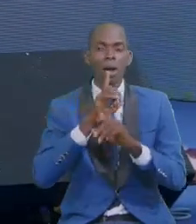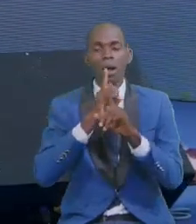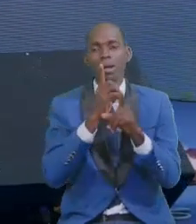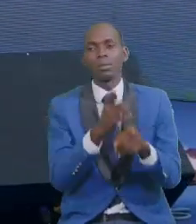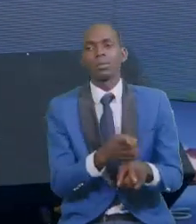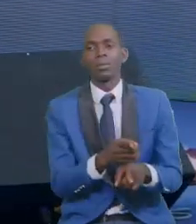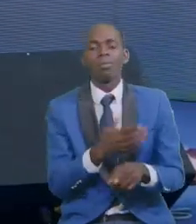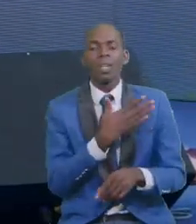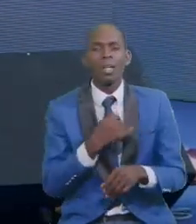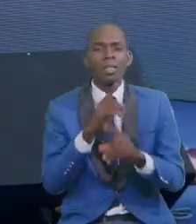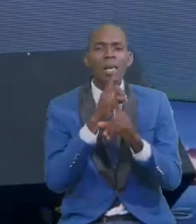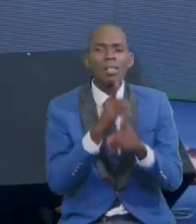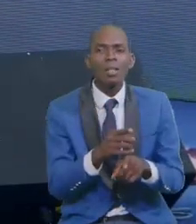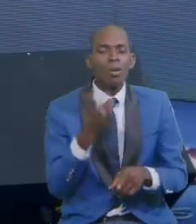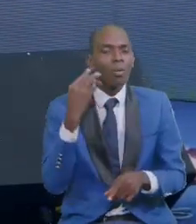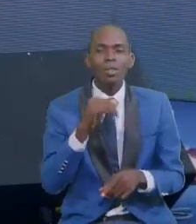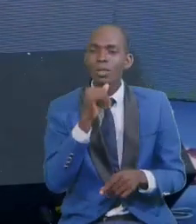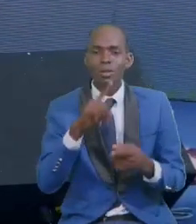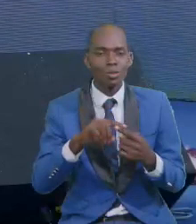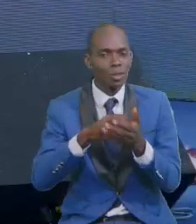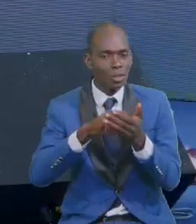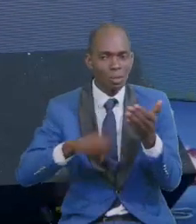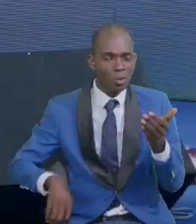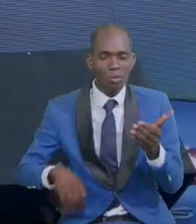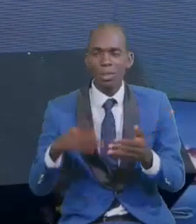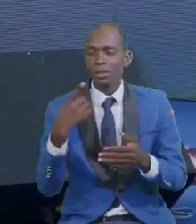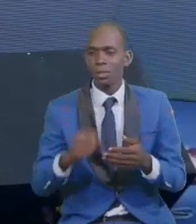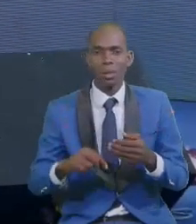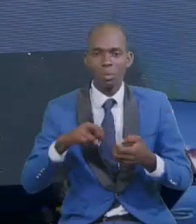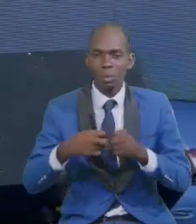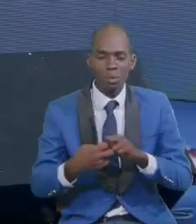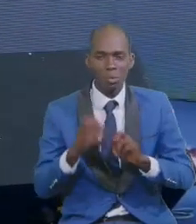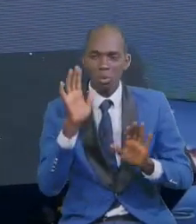the answer was not to take away the buffeting.